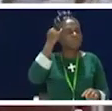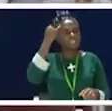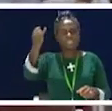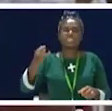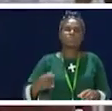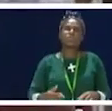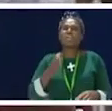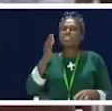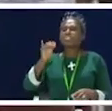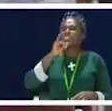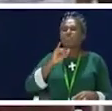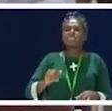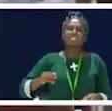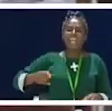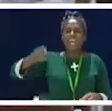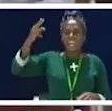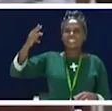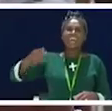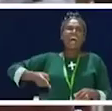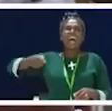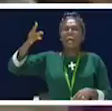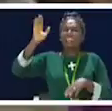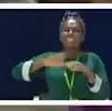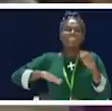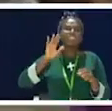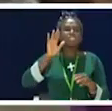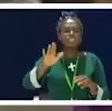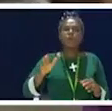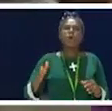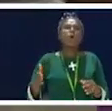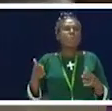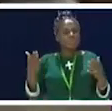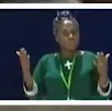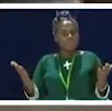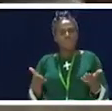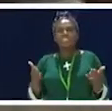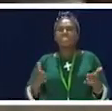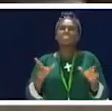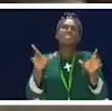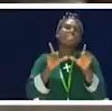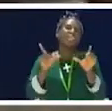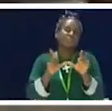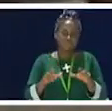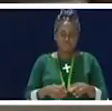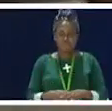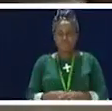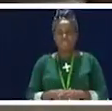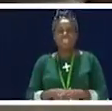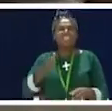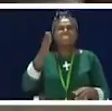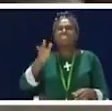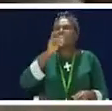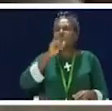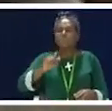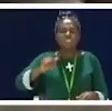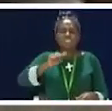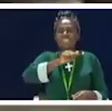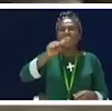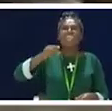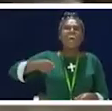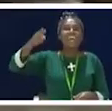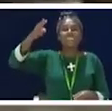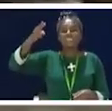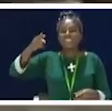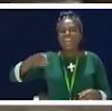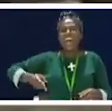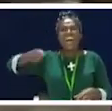your present level. That the everlasting arm of God can take you. That is a height higher